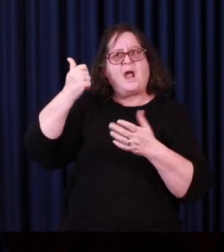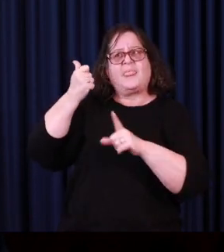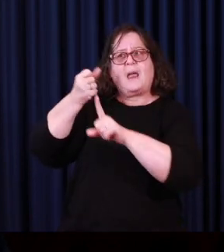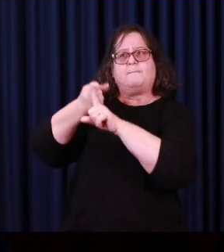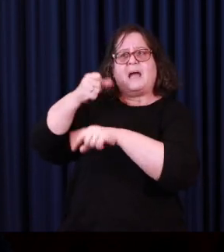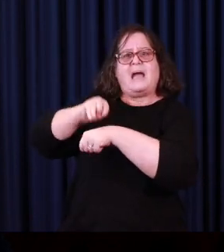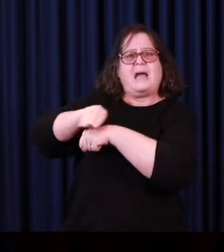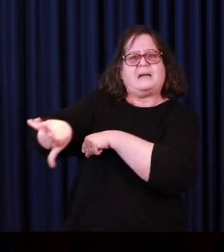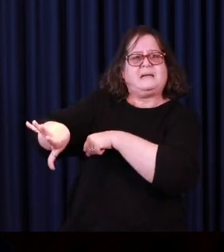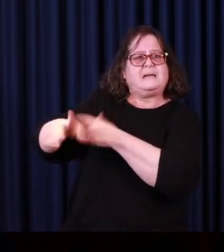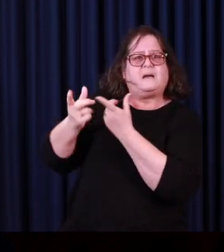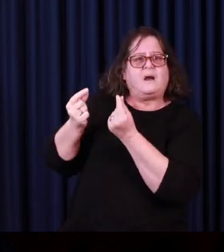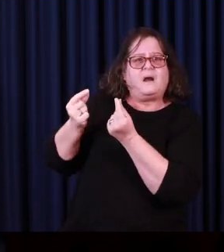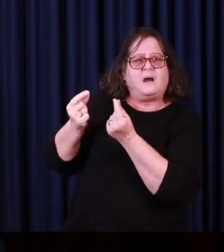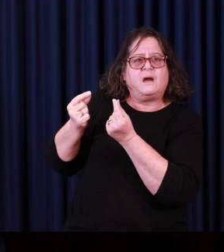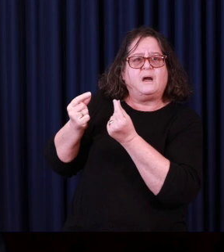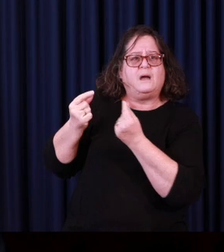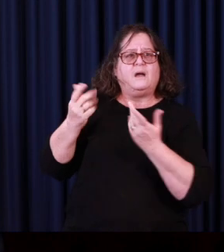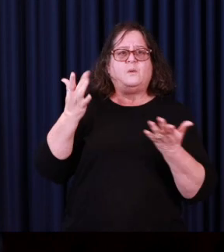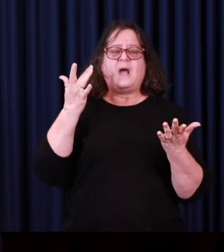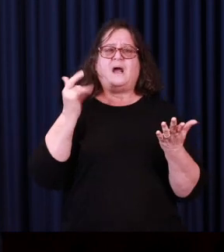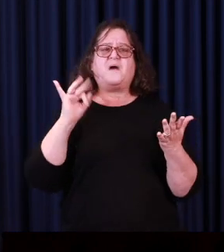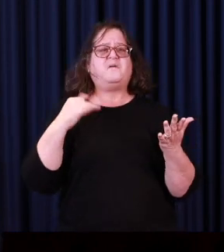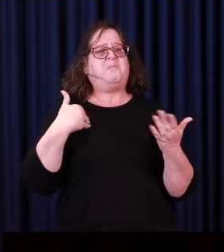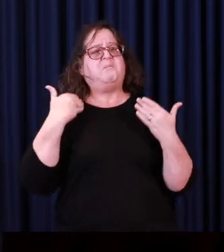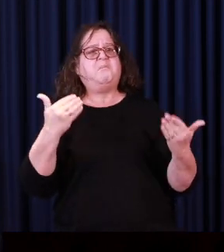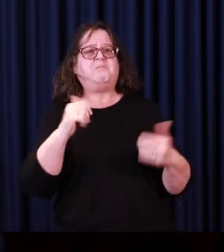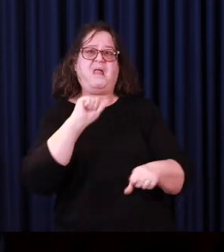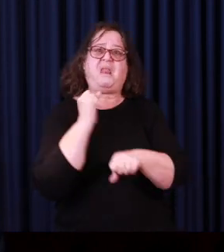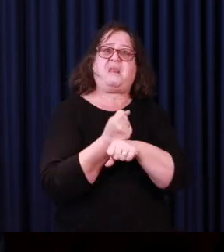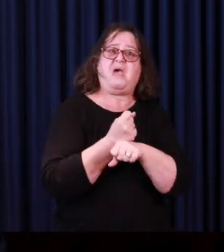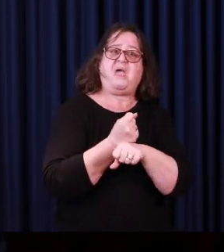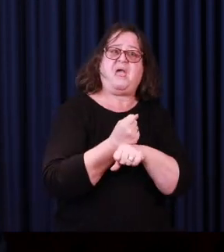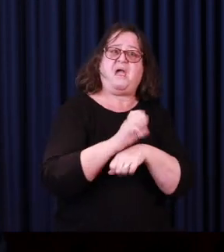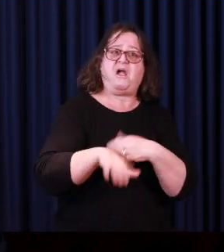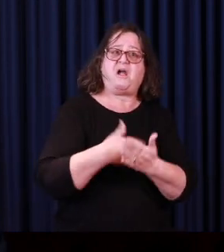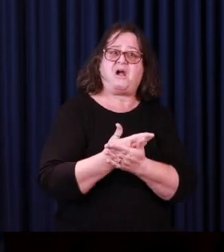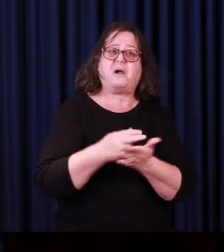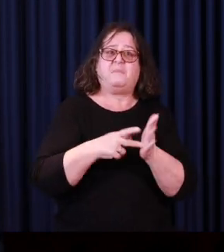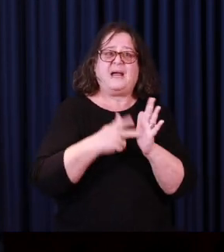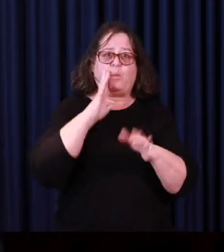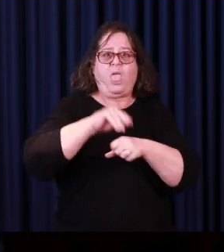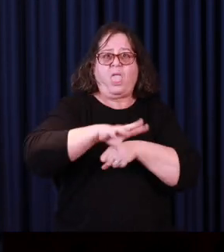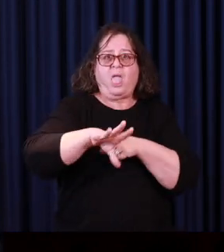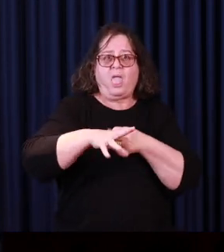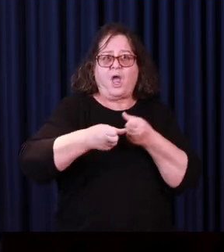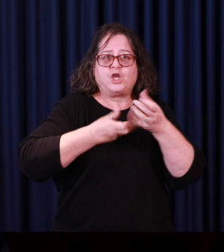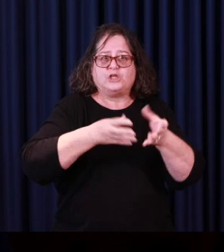troubles that lockdowns set in motion. The rest of life doesn't stop in a